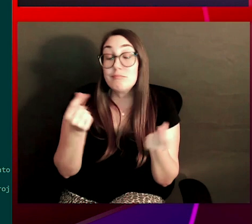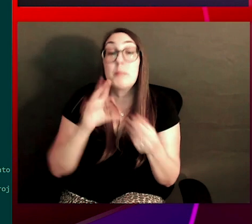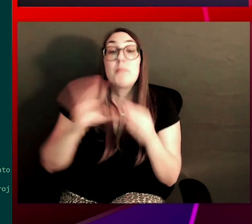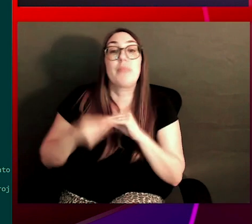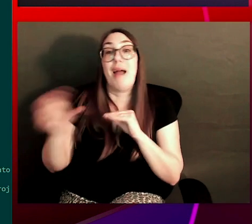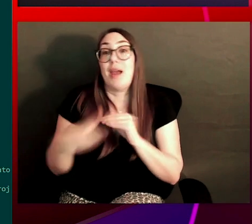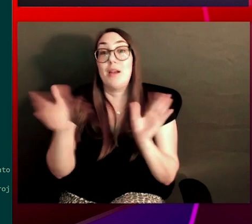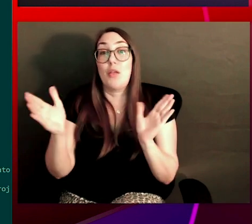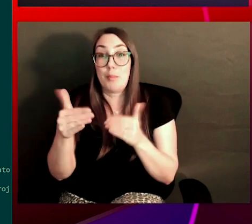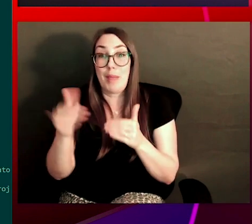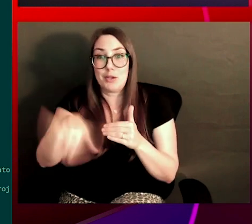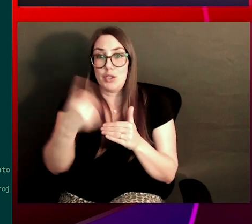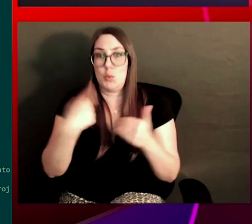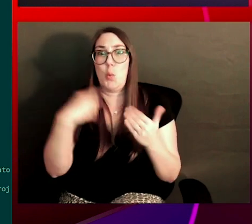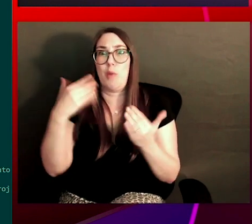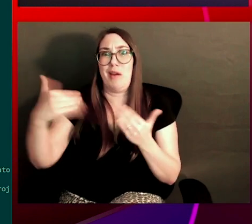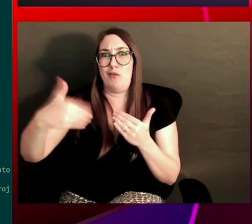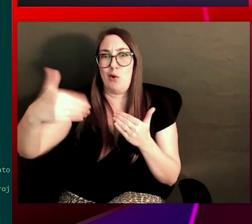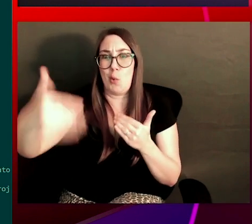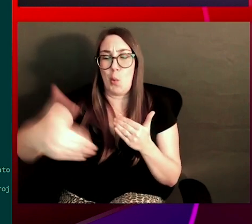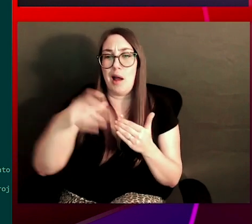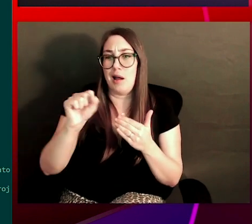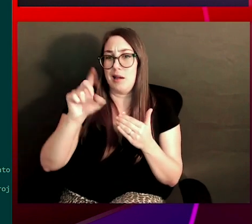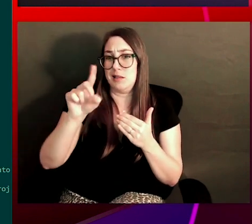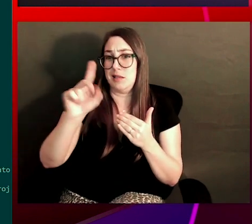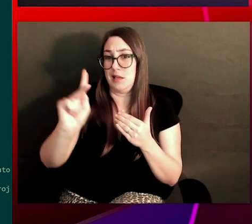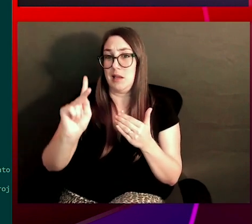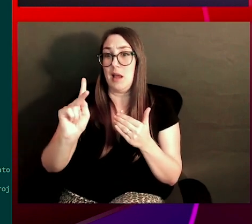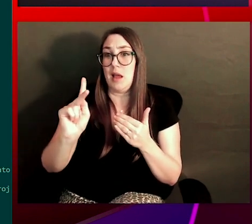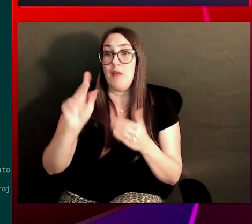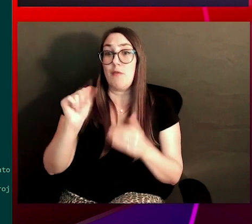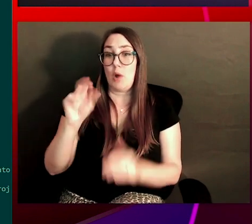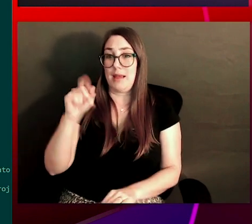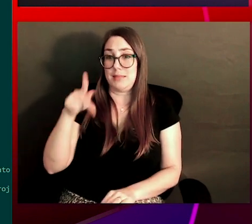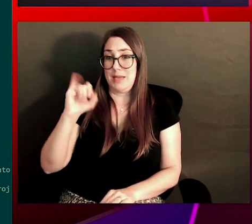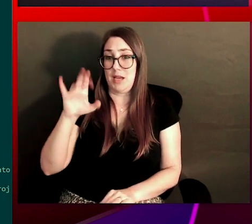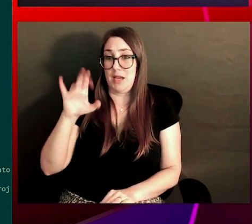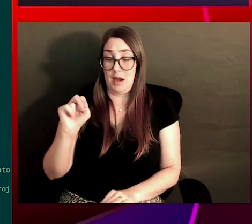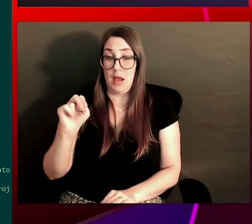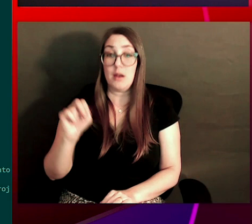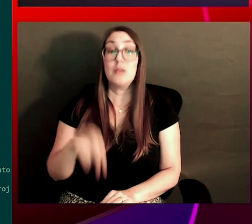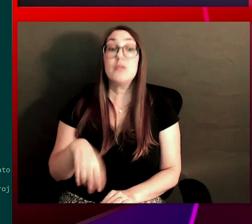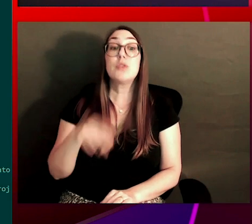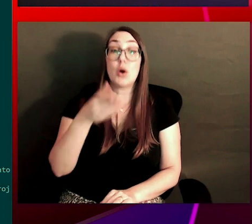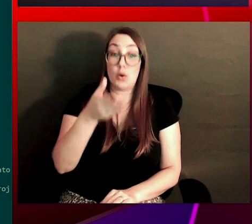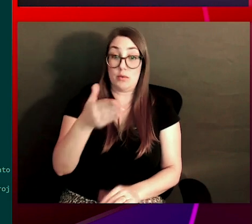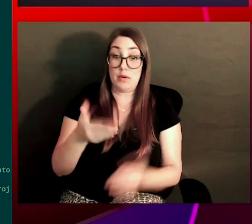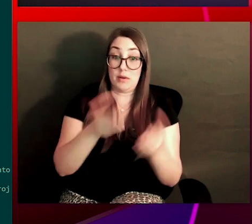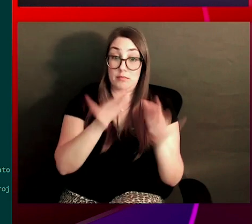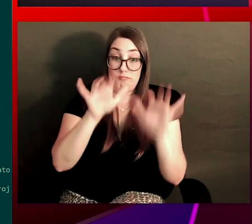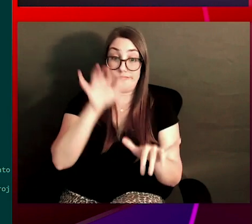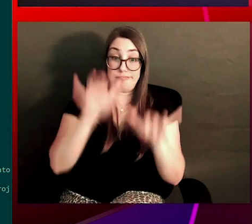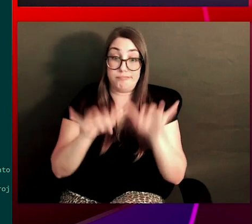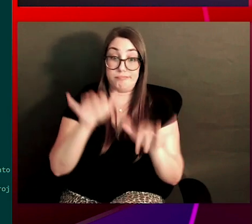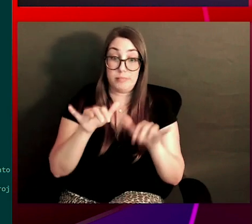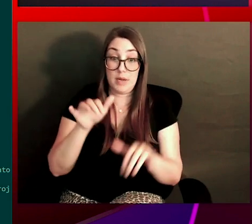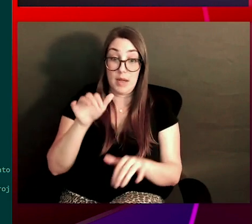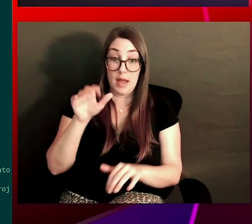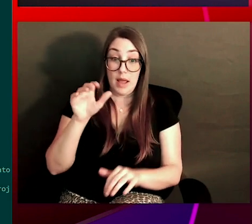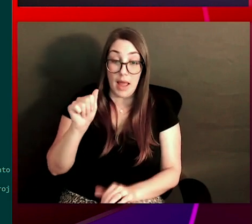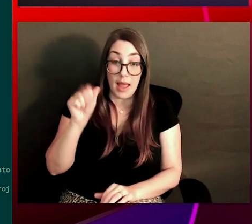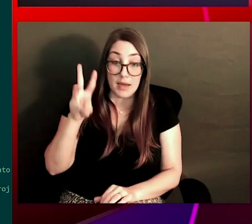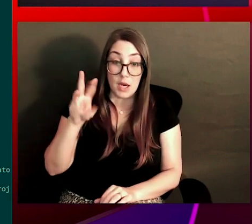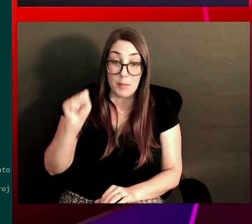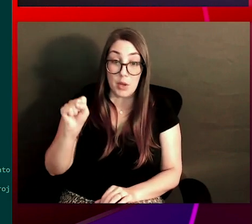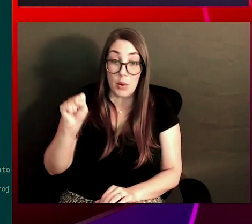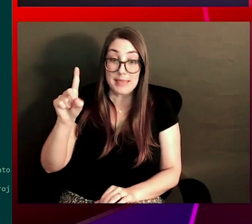we've had for a while for the SDK, which works with ASP.NET. So it's AWS SDK. extensions. Again, this is